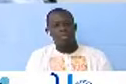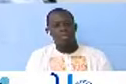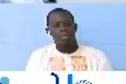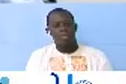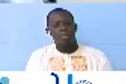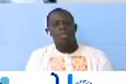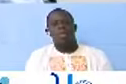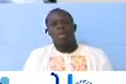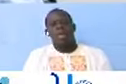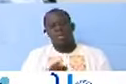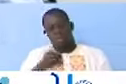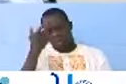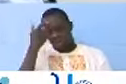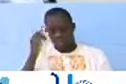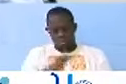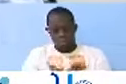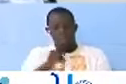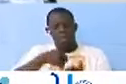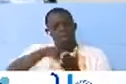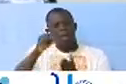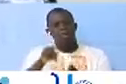Almost 275 to 250 bucks. I think I bought about